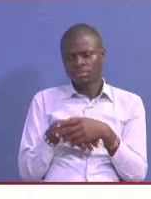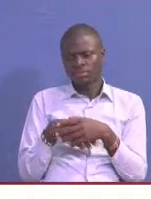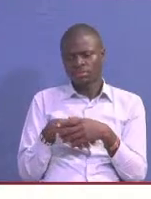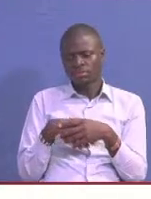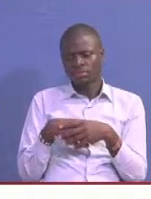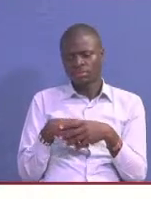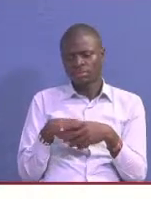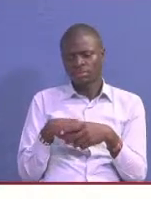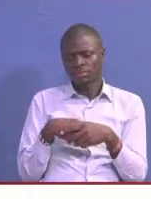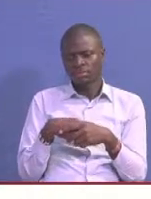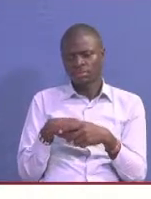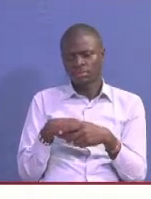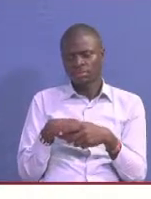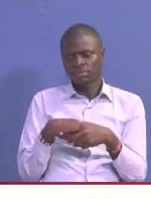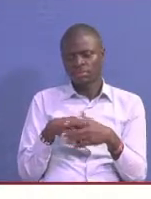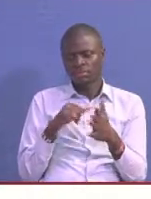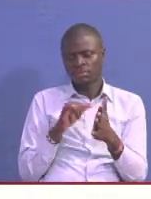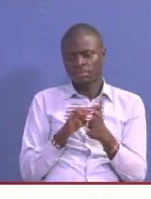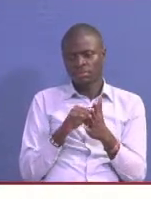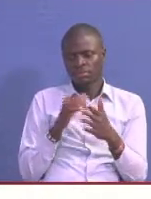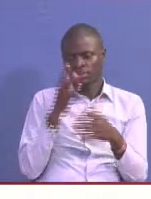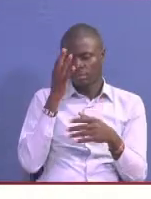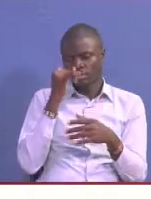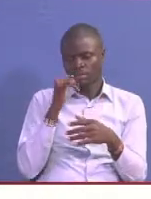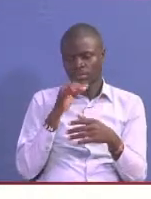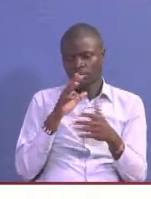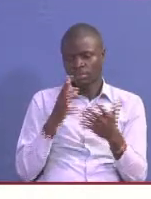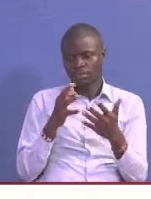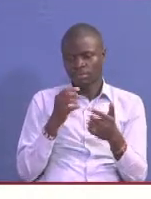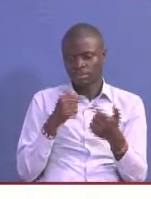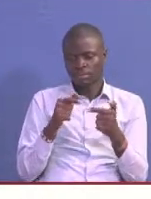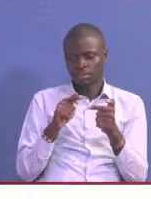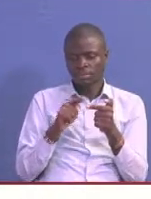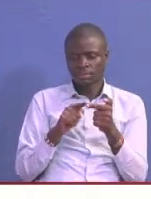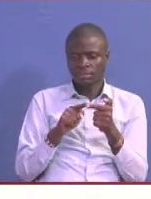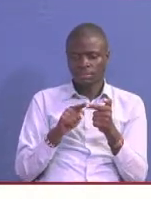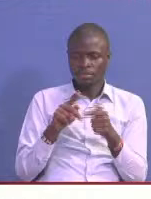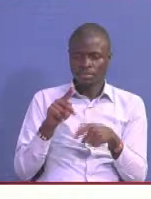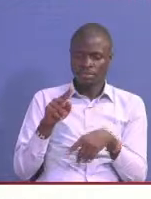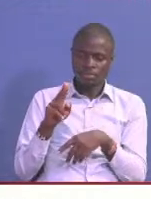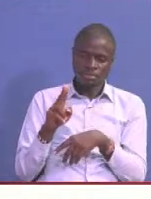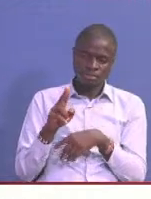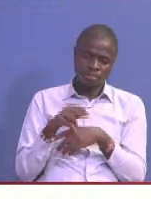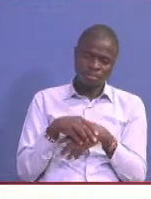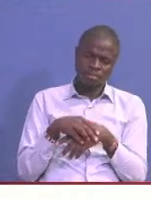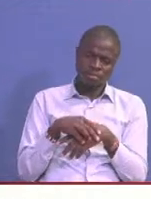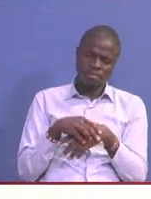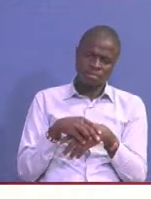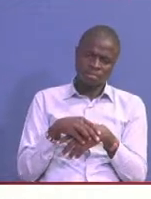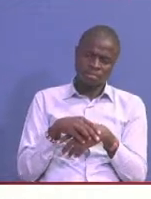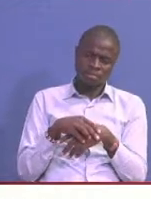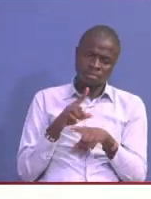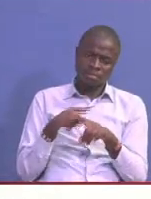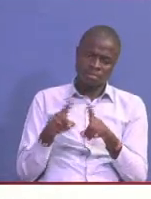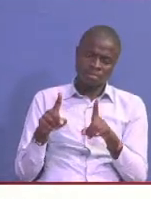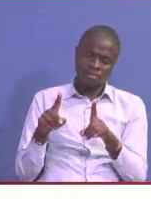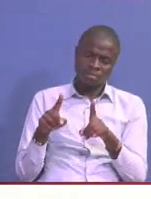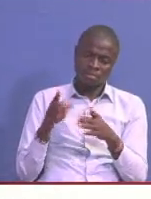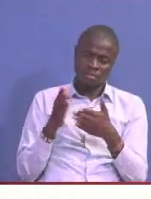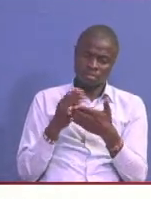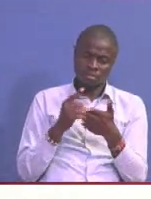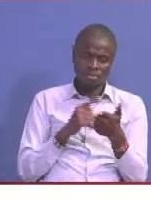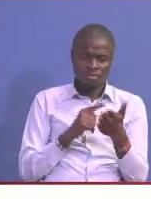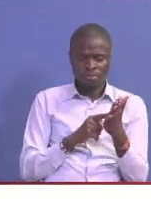And that is why and how I joined Kenyatta University. But at some